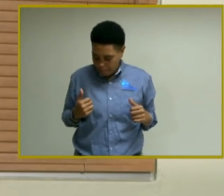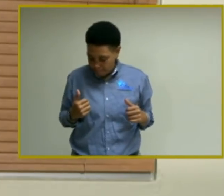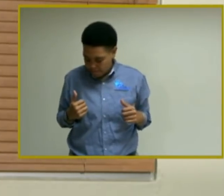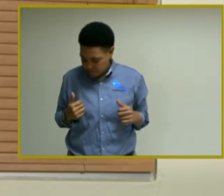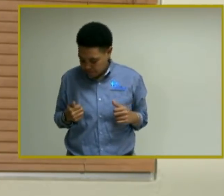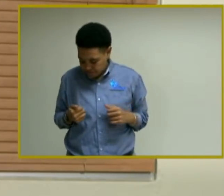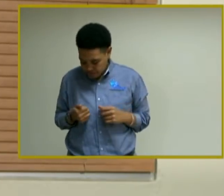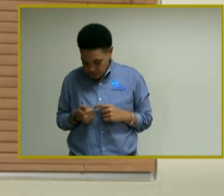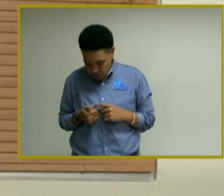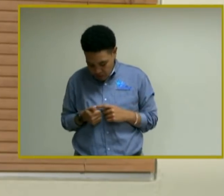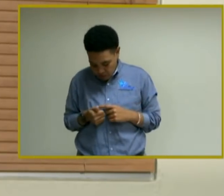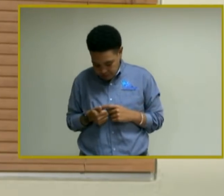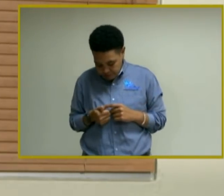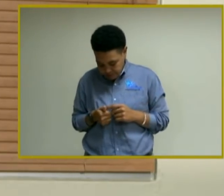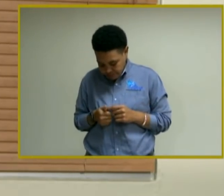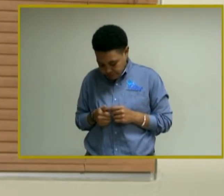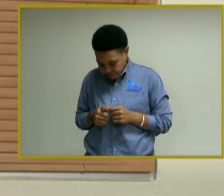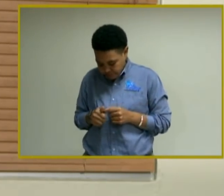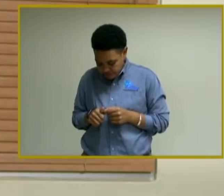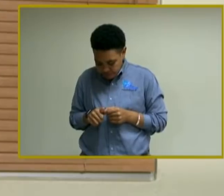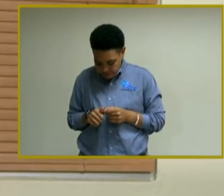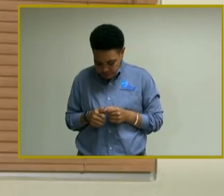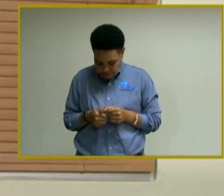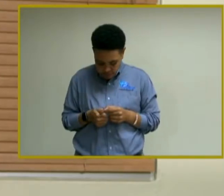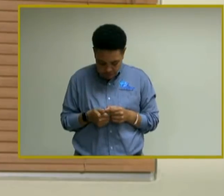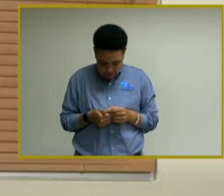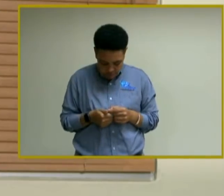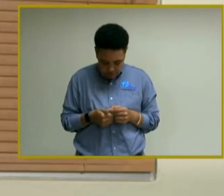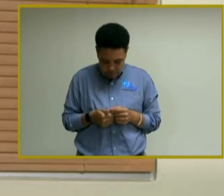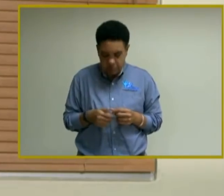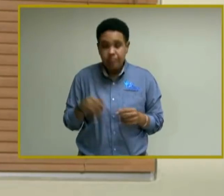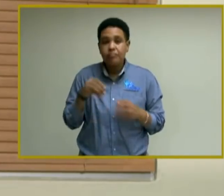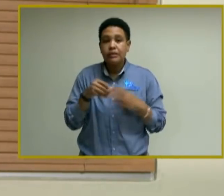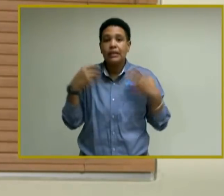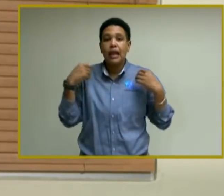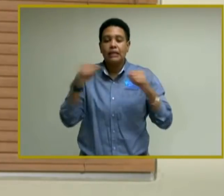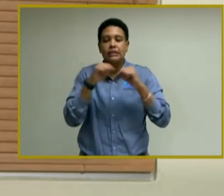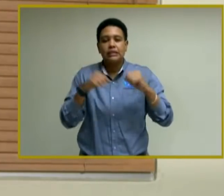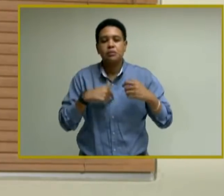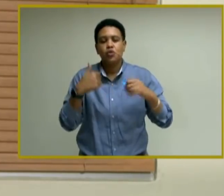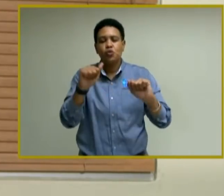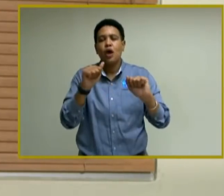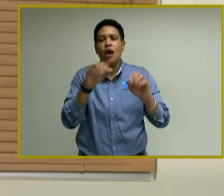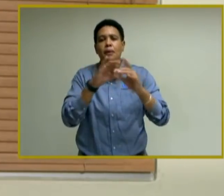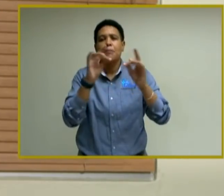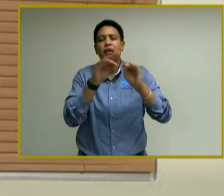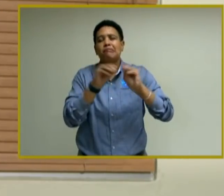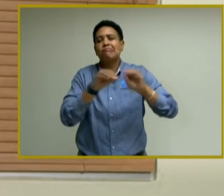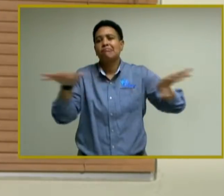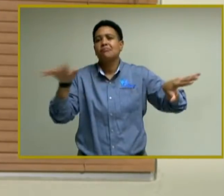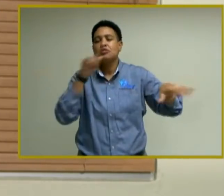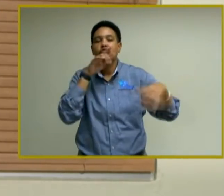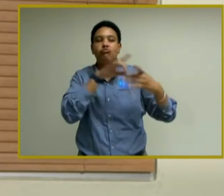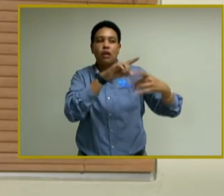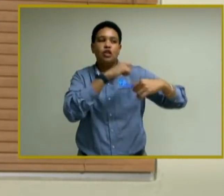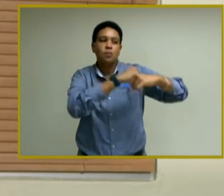system is we are trying to get the message out into the protection of our vulnerable populations.